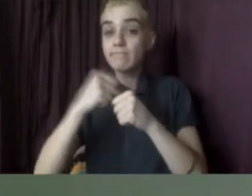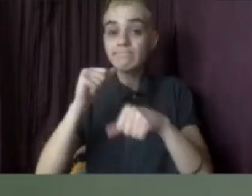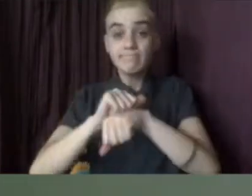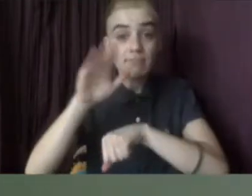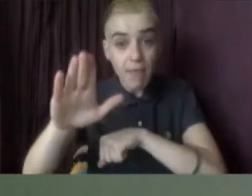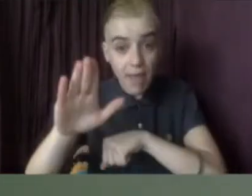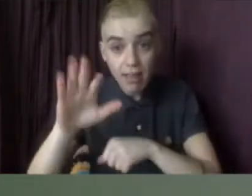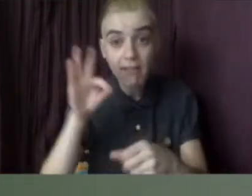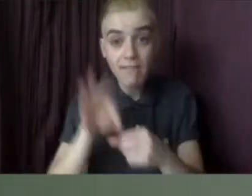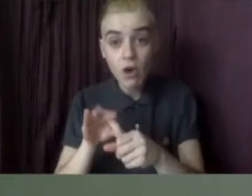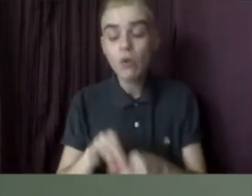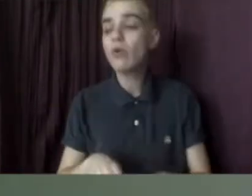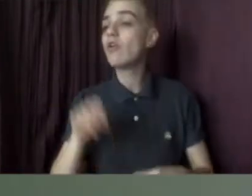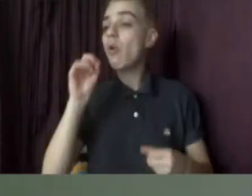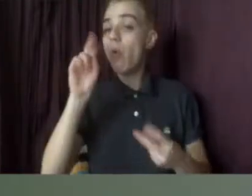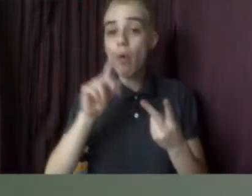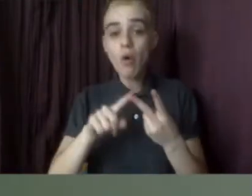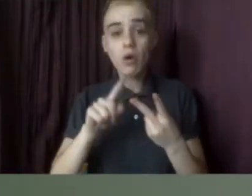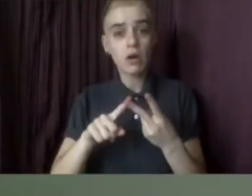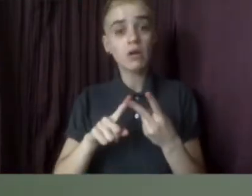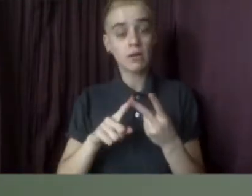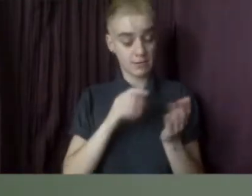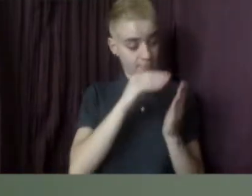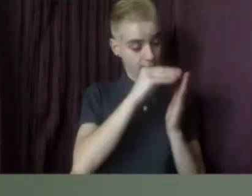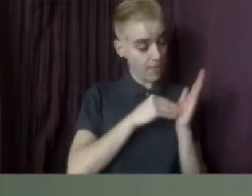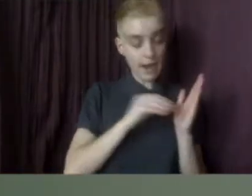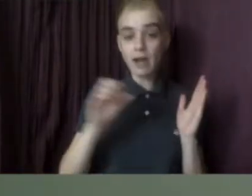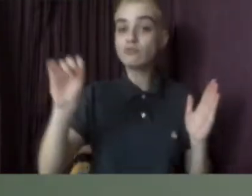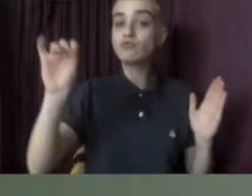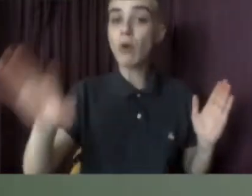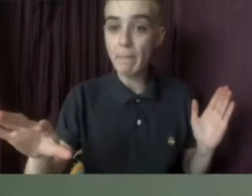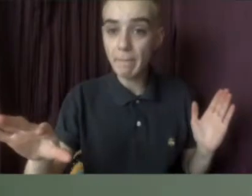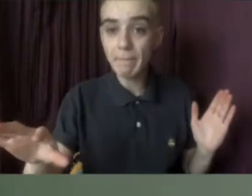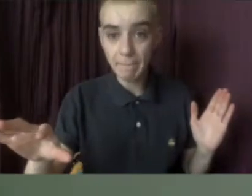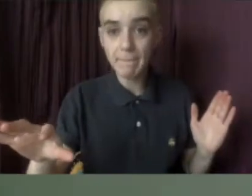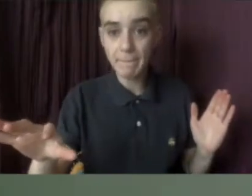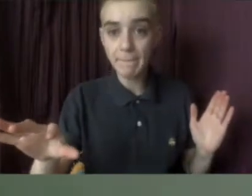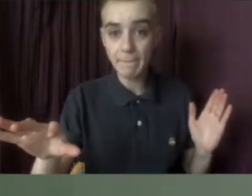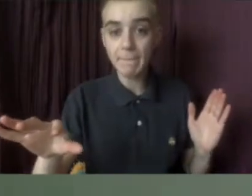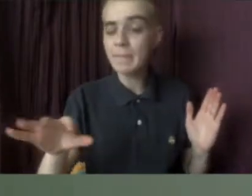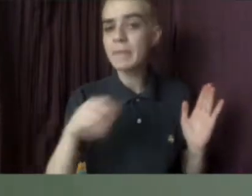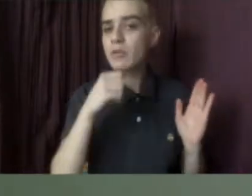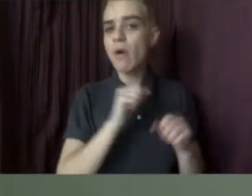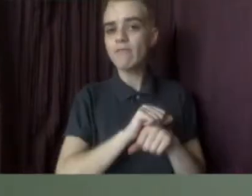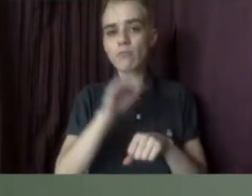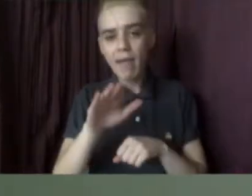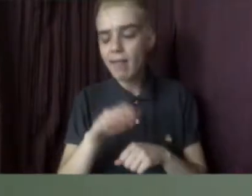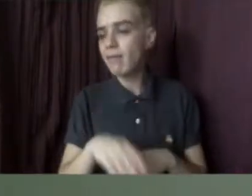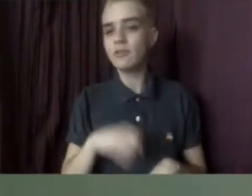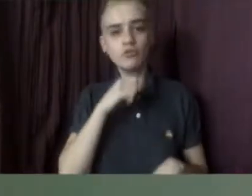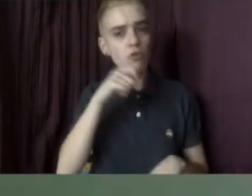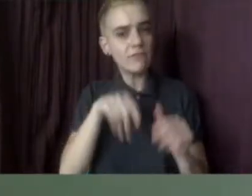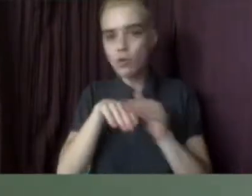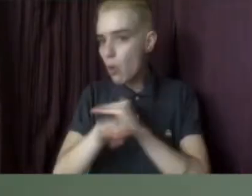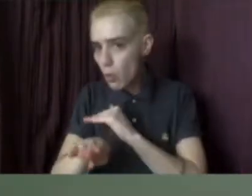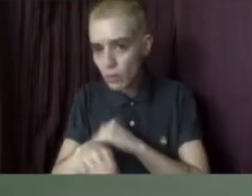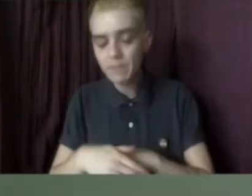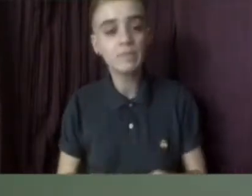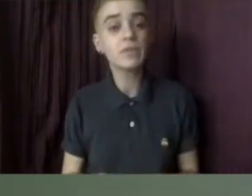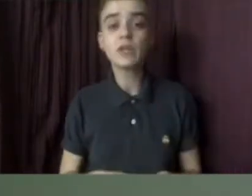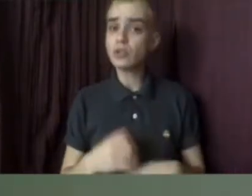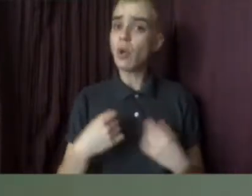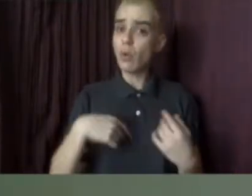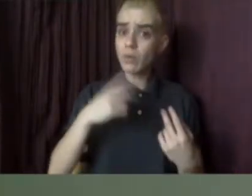able to stay at home, fill out your ballot, and put it in a mailbox or put it in a drop box to be able to vote that way. And that brought our lines